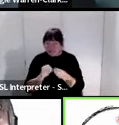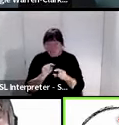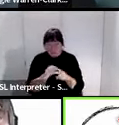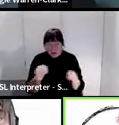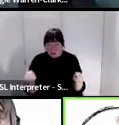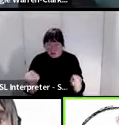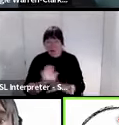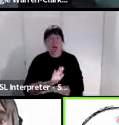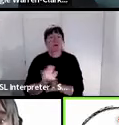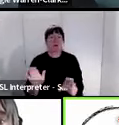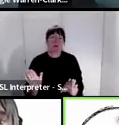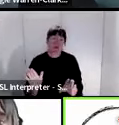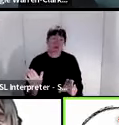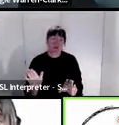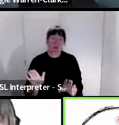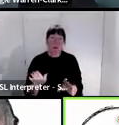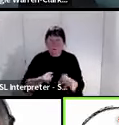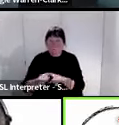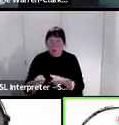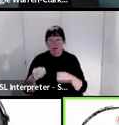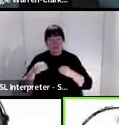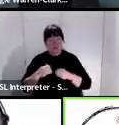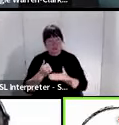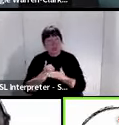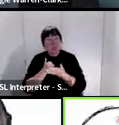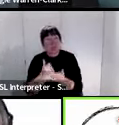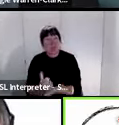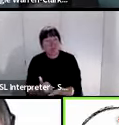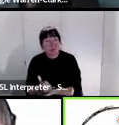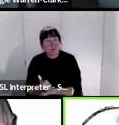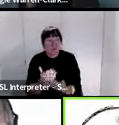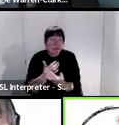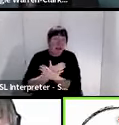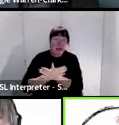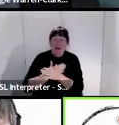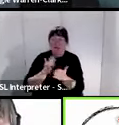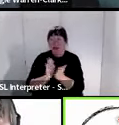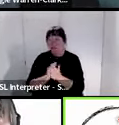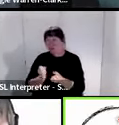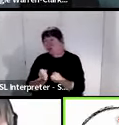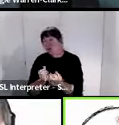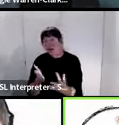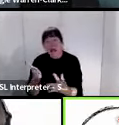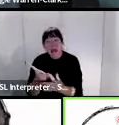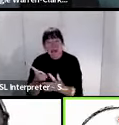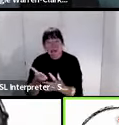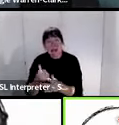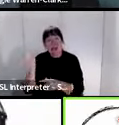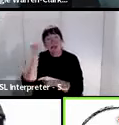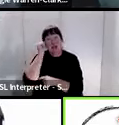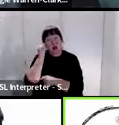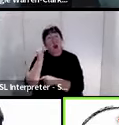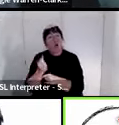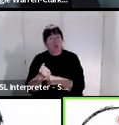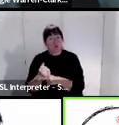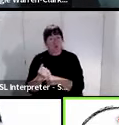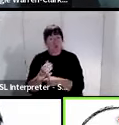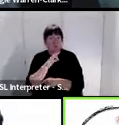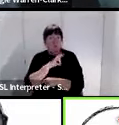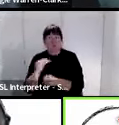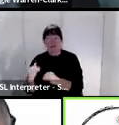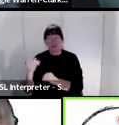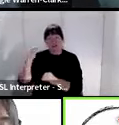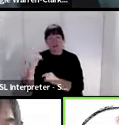we have found to be incredibly supportive. They love the idea of access. They know that it increases their customer base. They